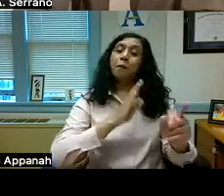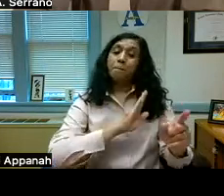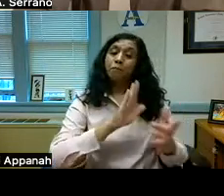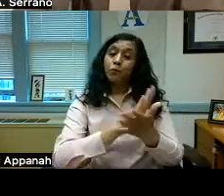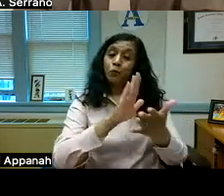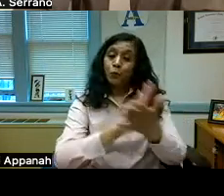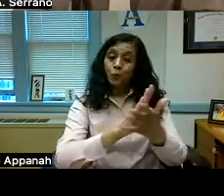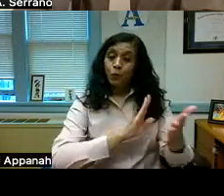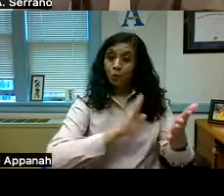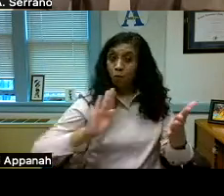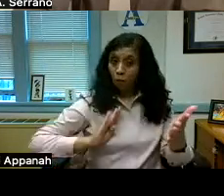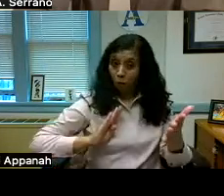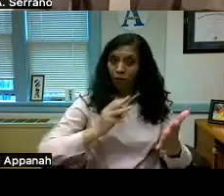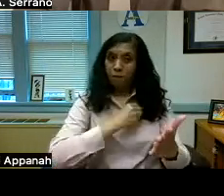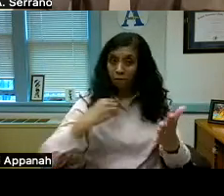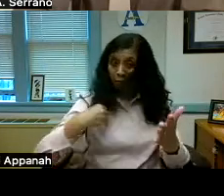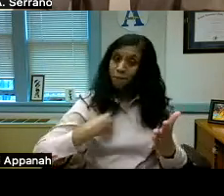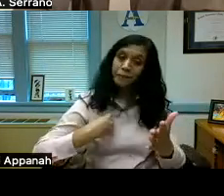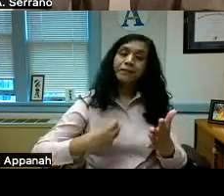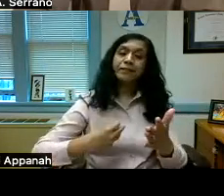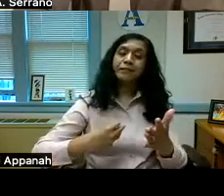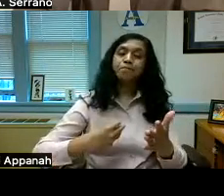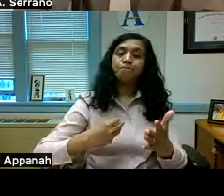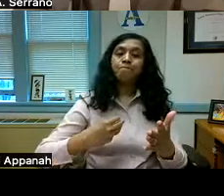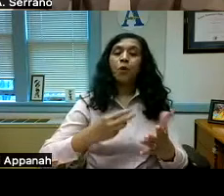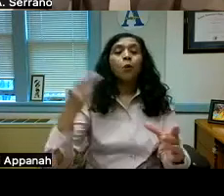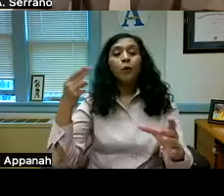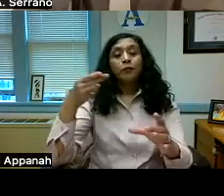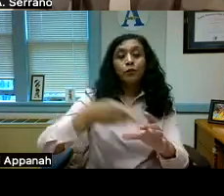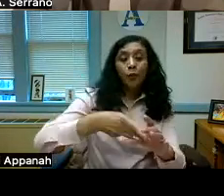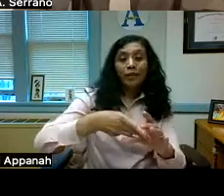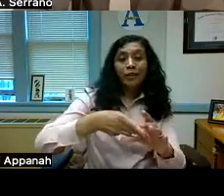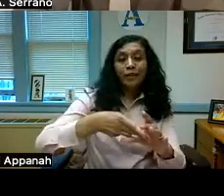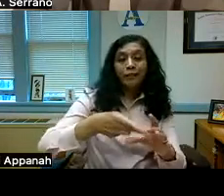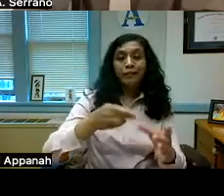In Vermont, the school board members